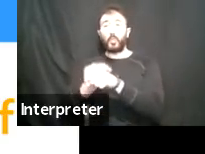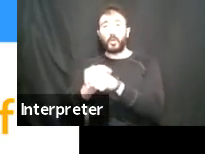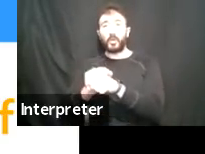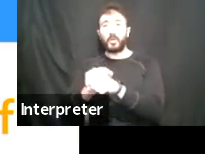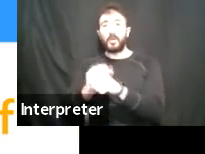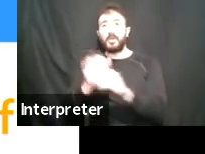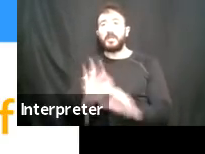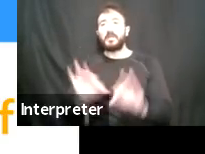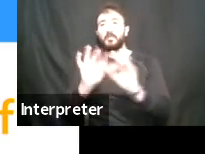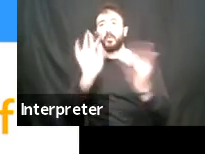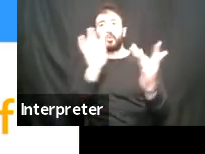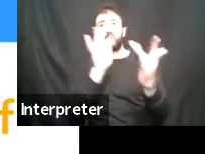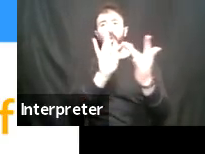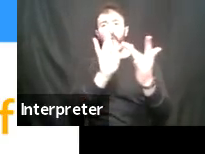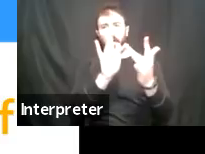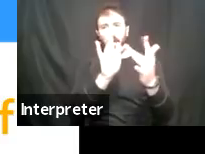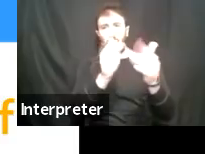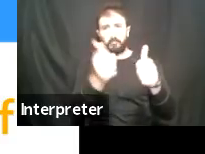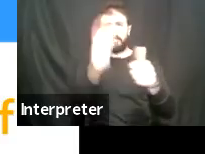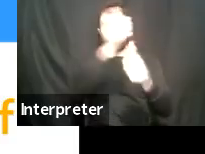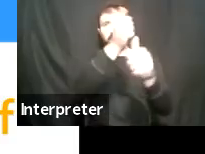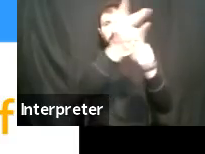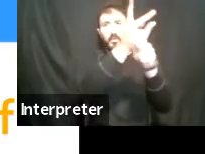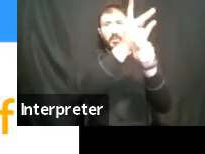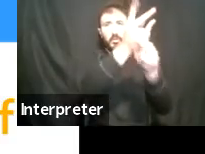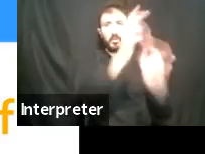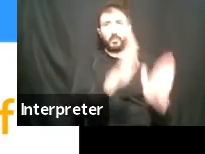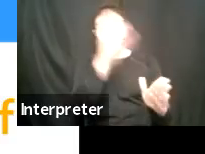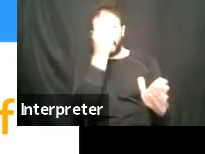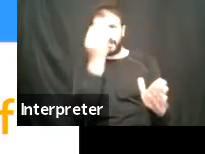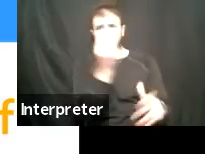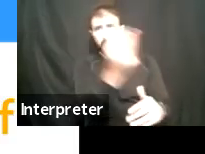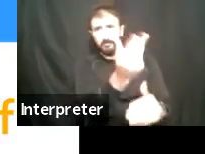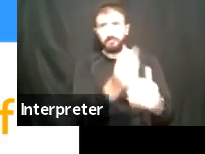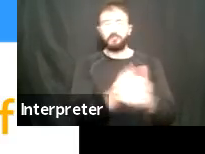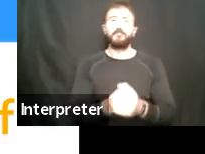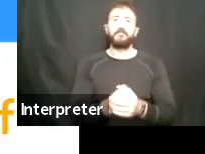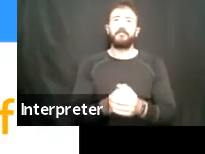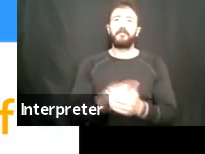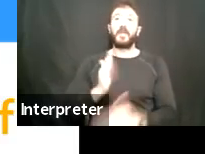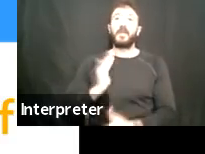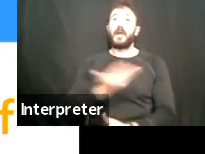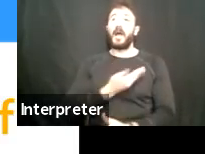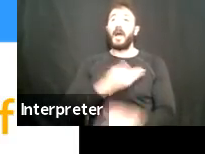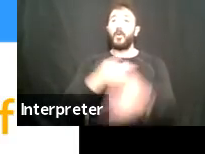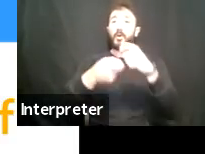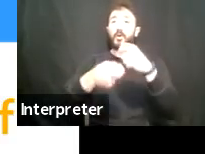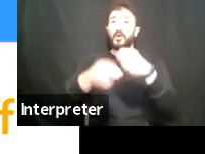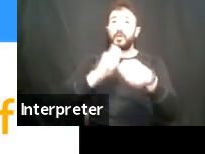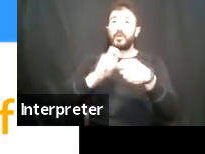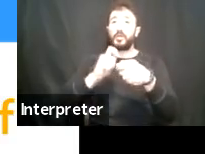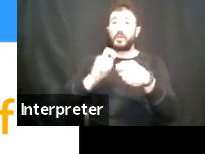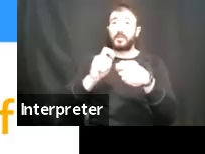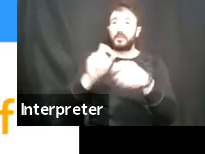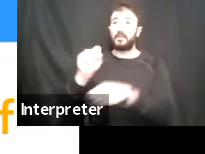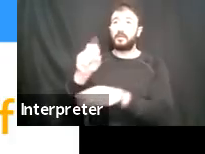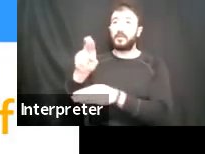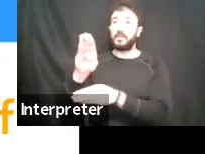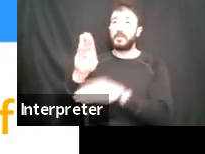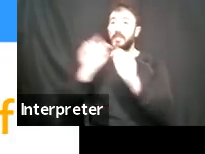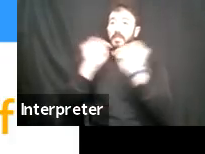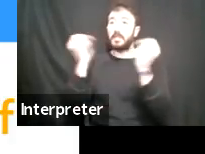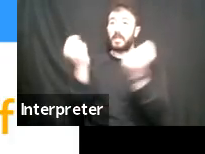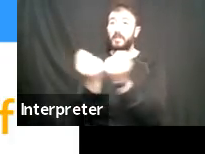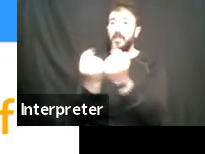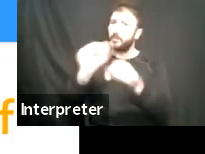leave. And our sub team has been working really diligently to have subs ready in this new environment to support those needs.